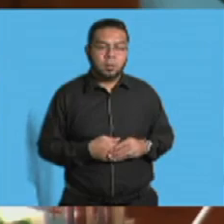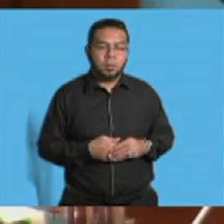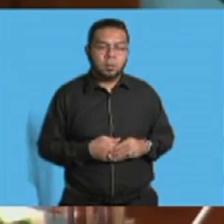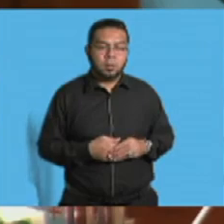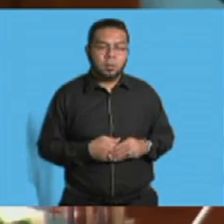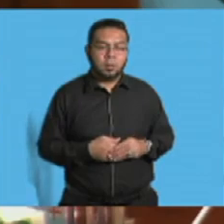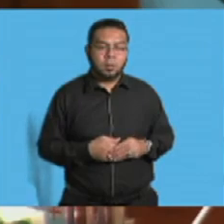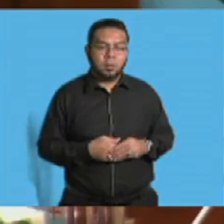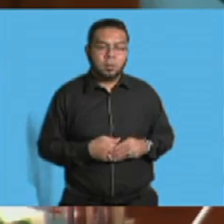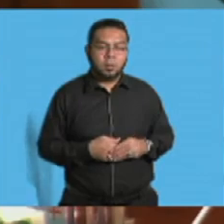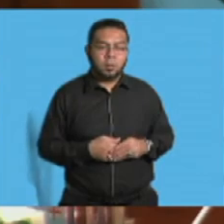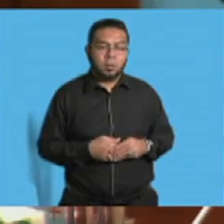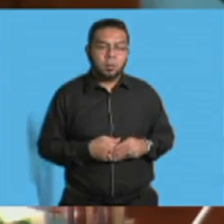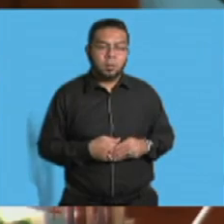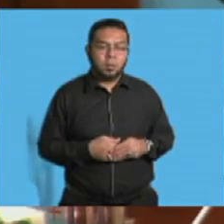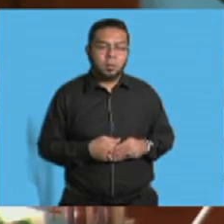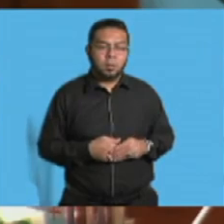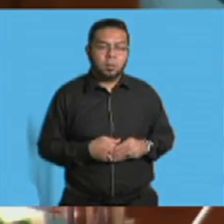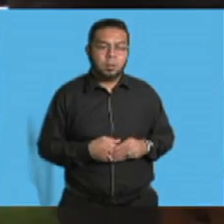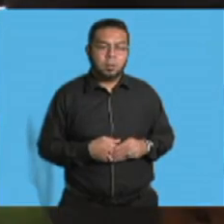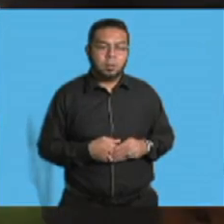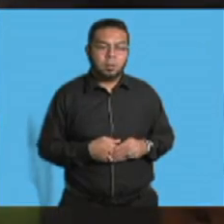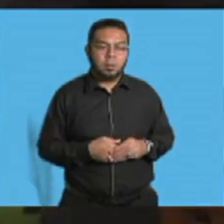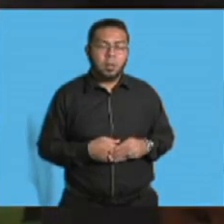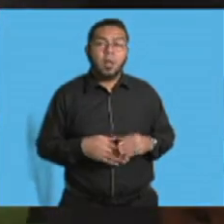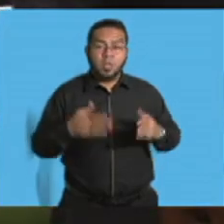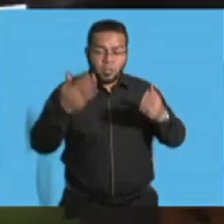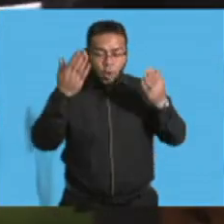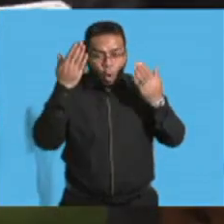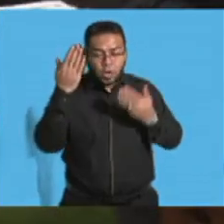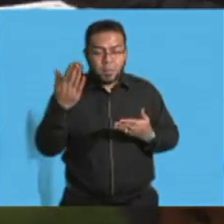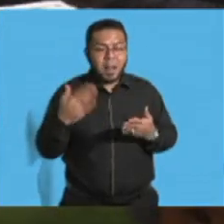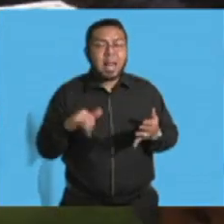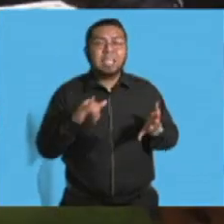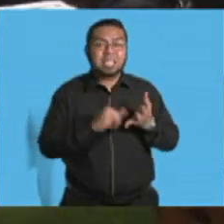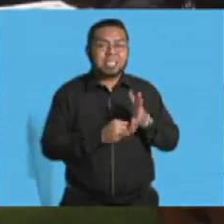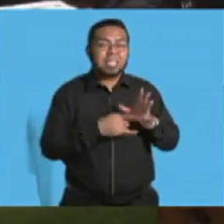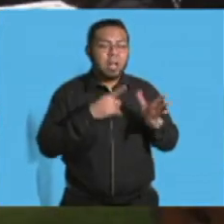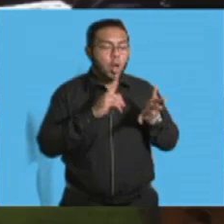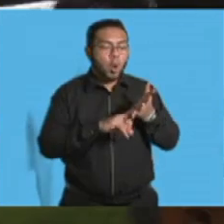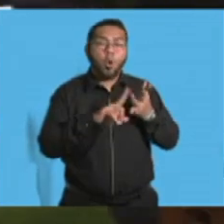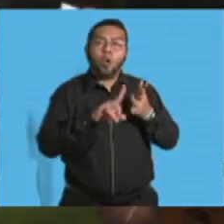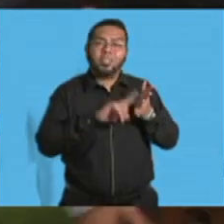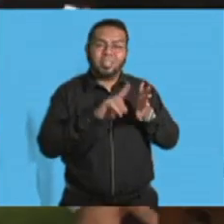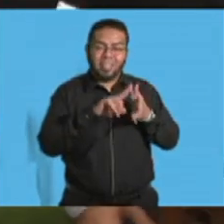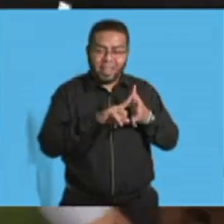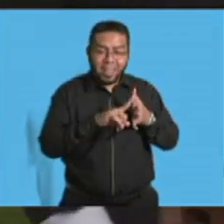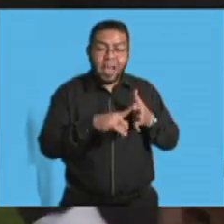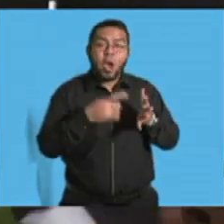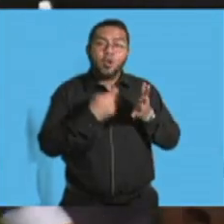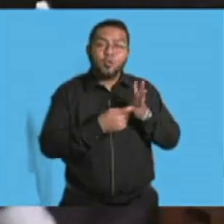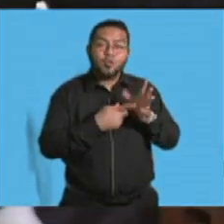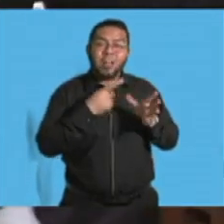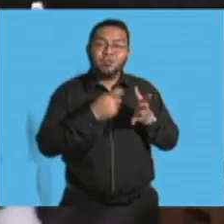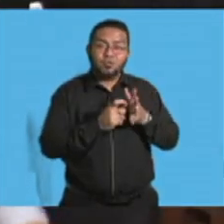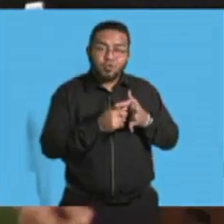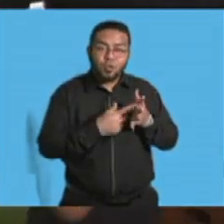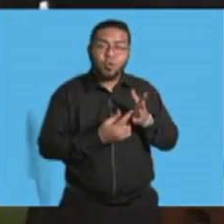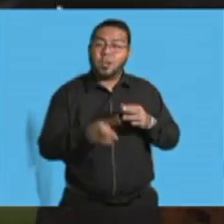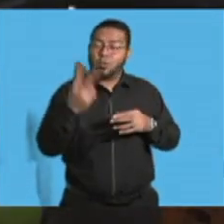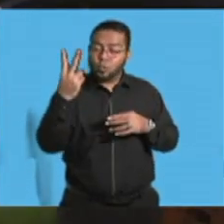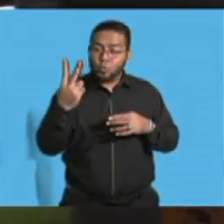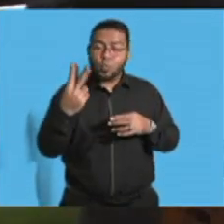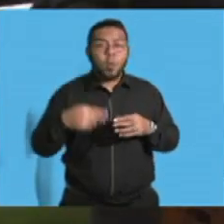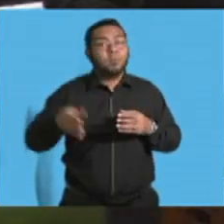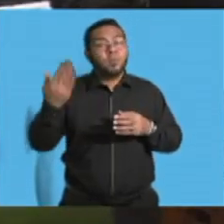Thank you. Madam Speaker, Honourable Salvatore Randrondo selectively said that the 2 foreign women